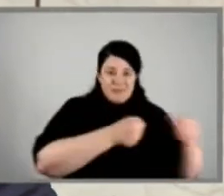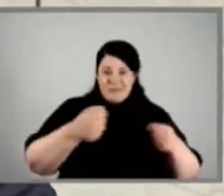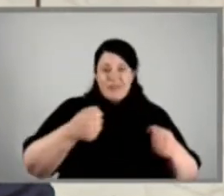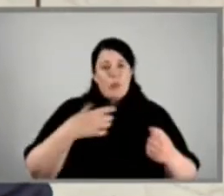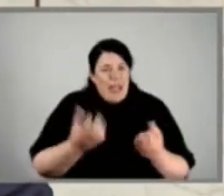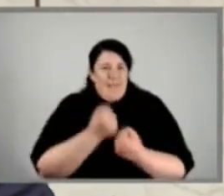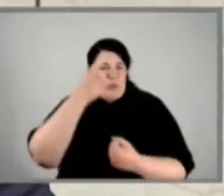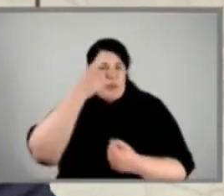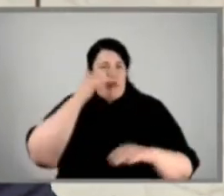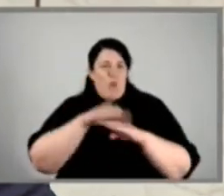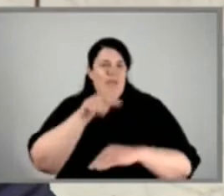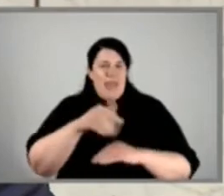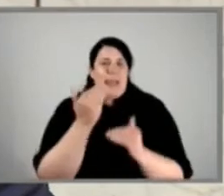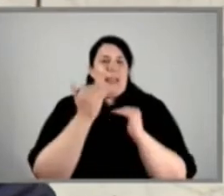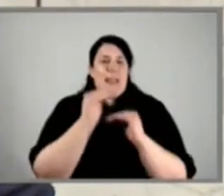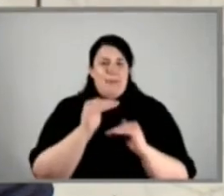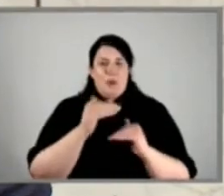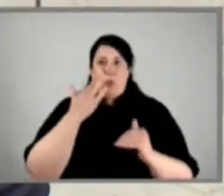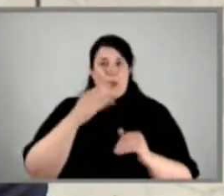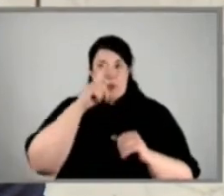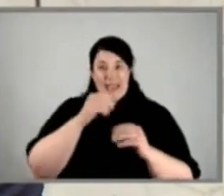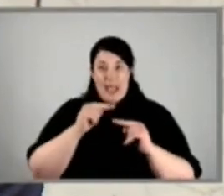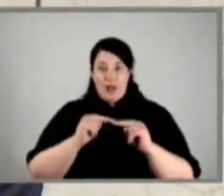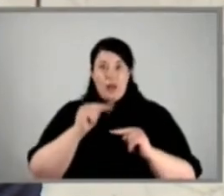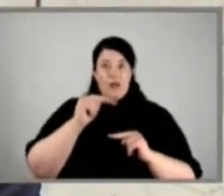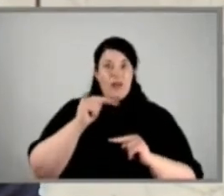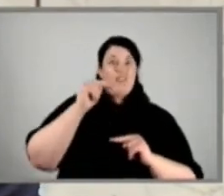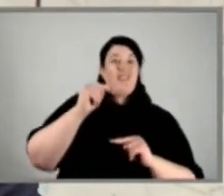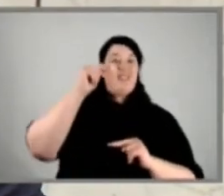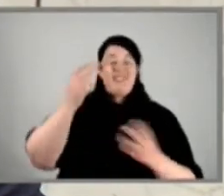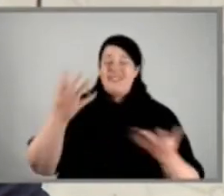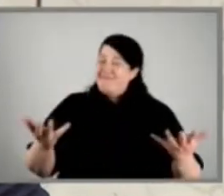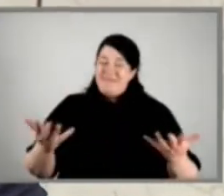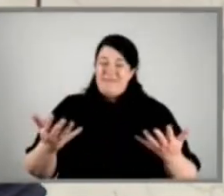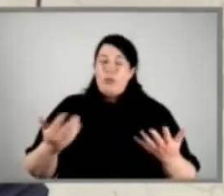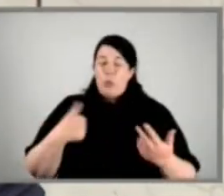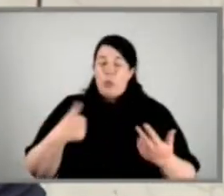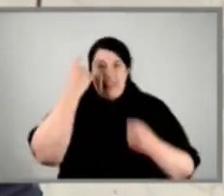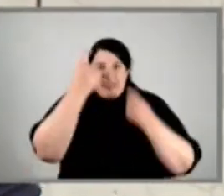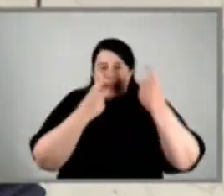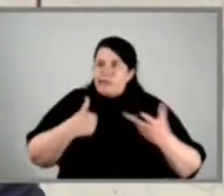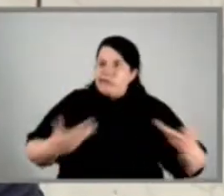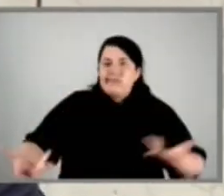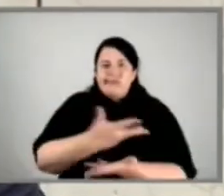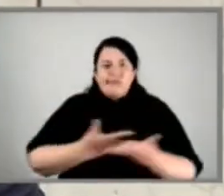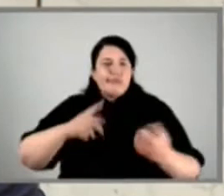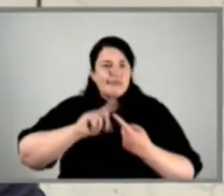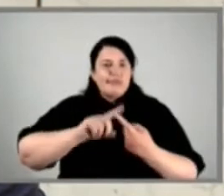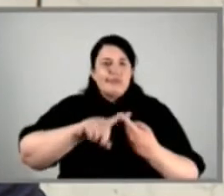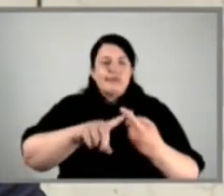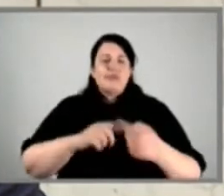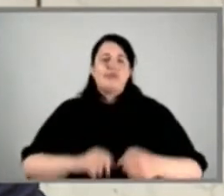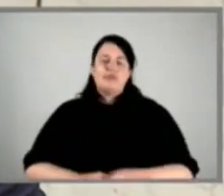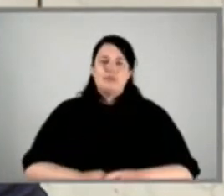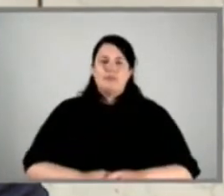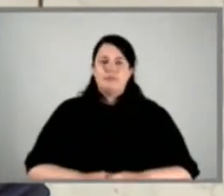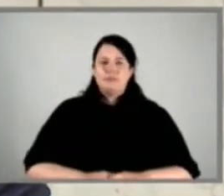and where we can expand that, we are. But if there's a suggestion, I'm not saying you are making that